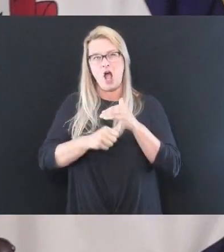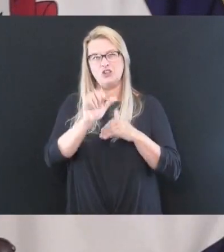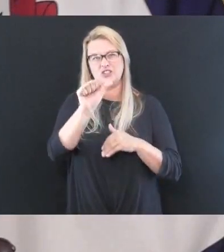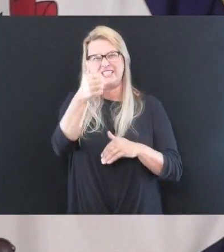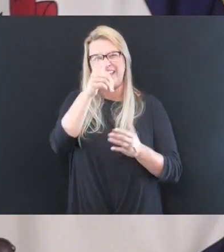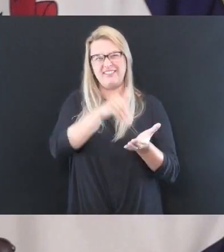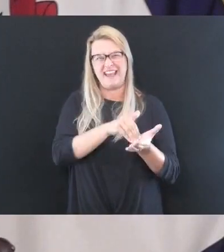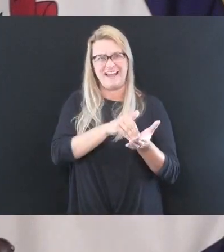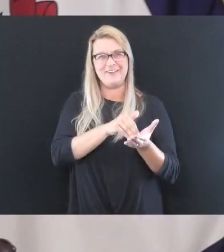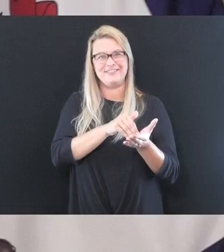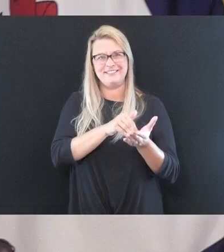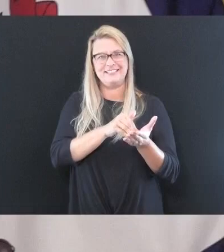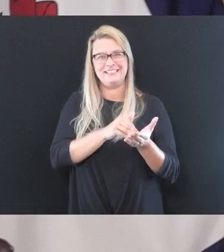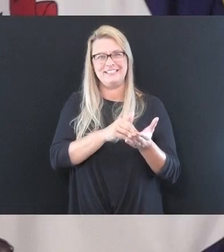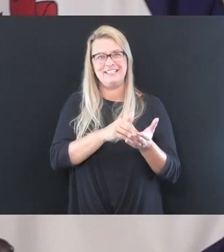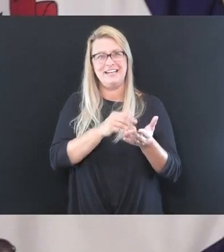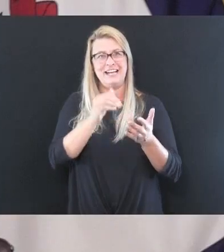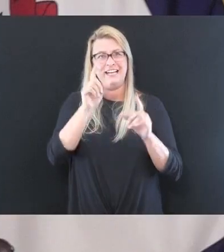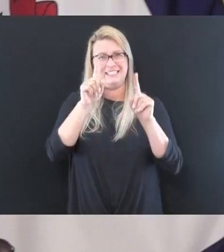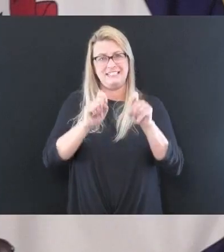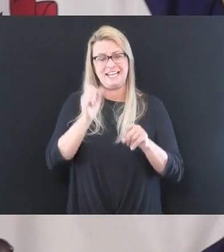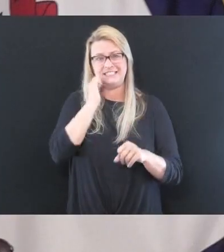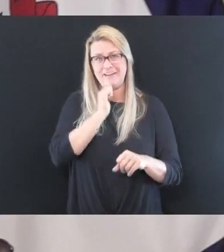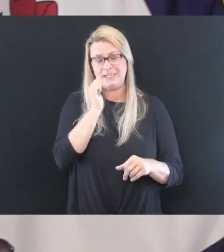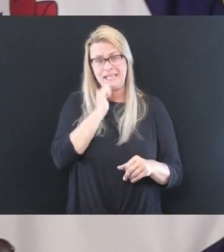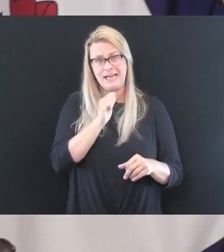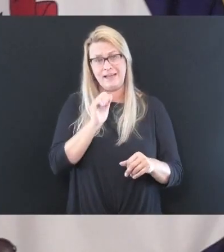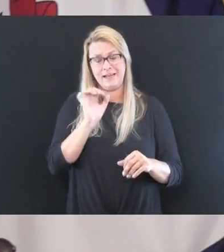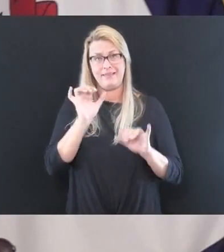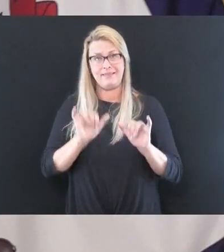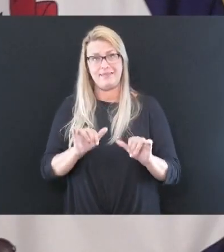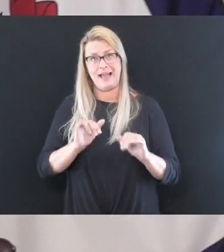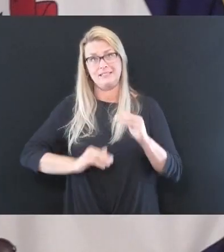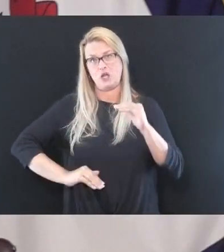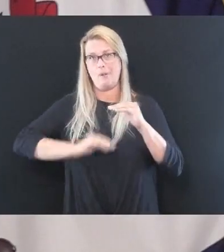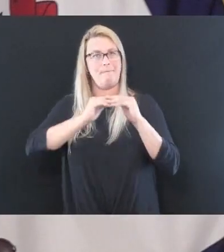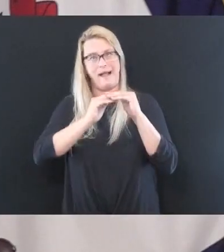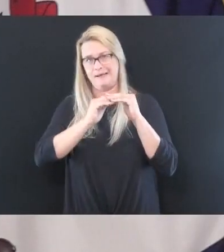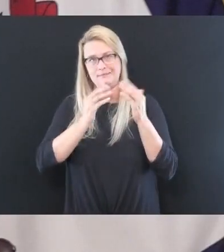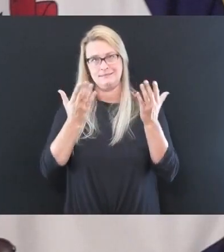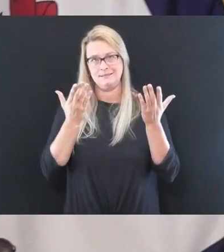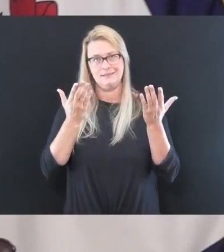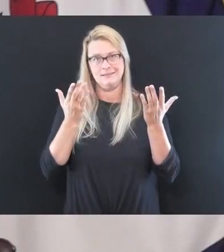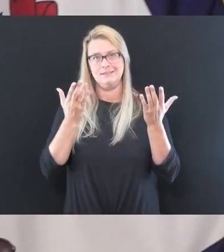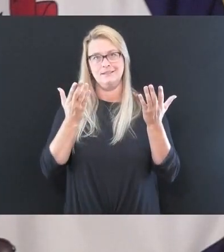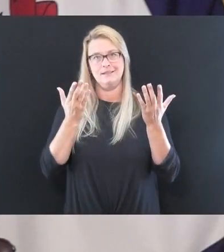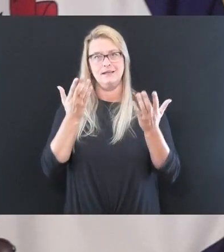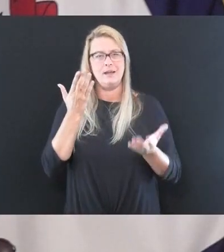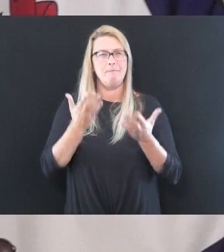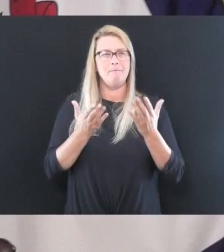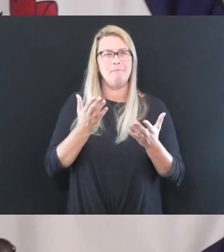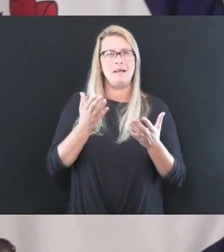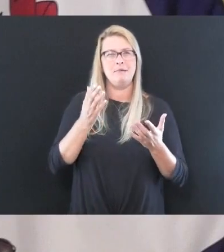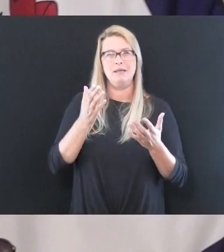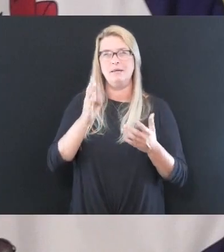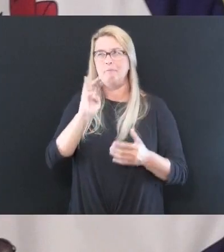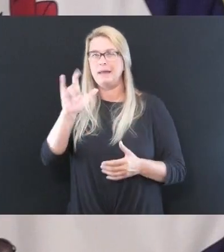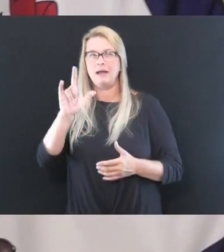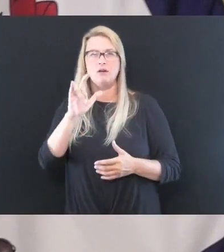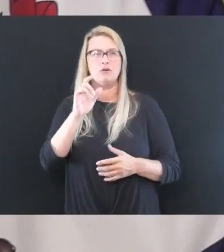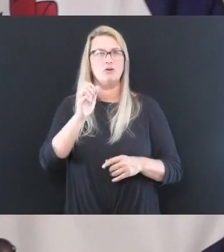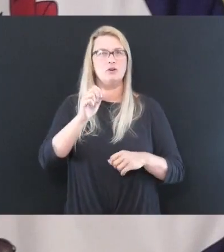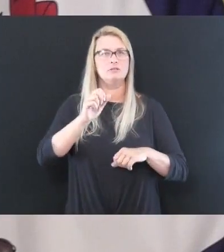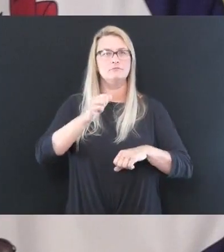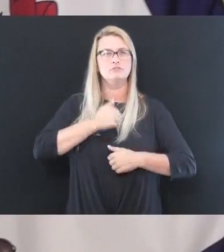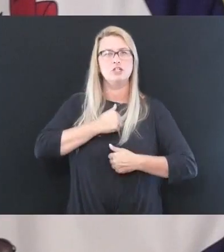And if we could get to 10,000 tests a day, I think that's our maximum level. And maybe Bill and General Hoyer can comment